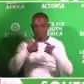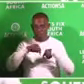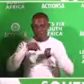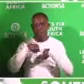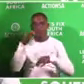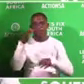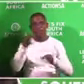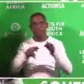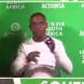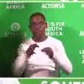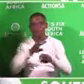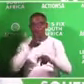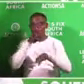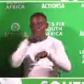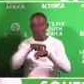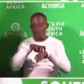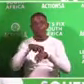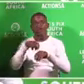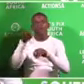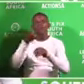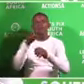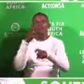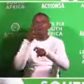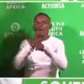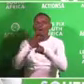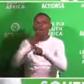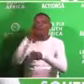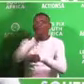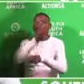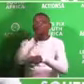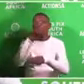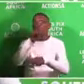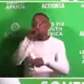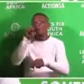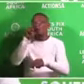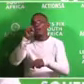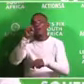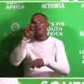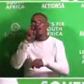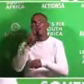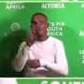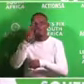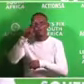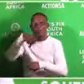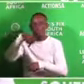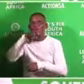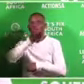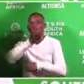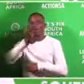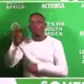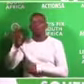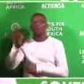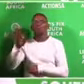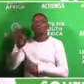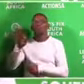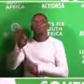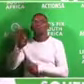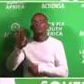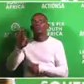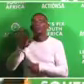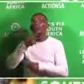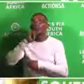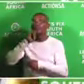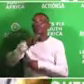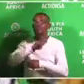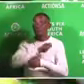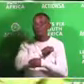us as a party, we must be tough on Zanu Pf. That we must really be there as South Africa